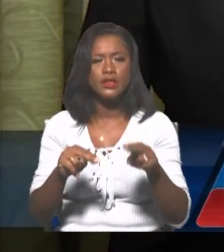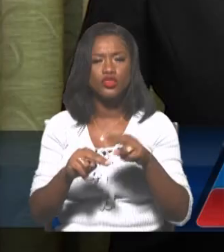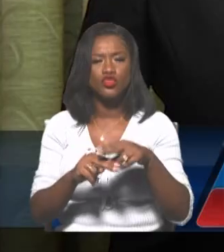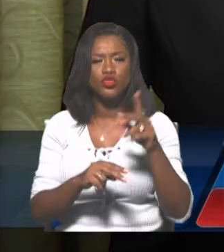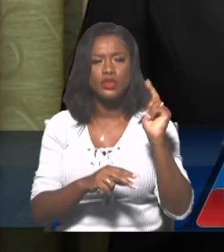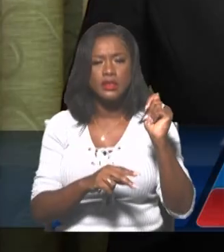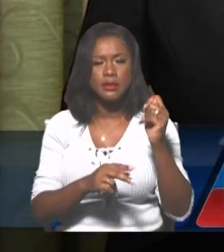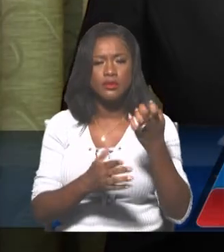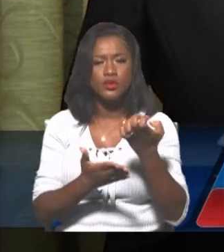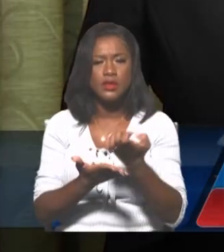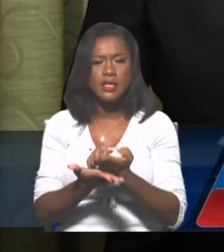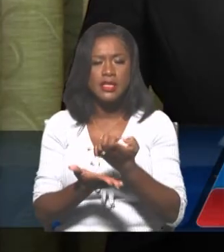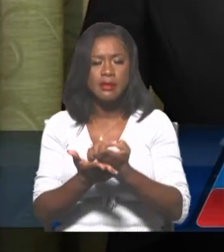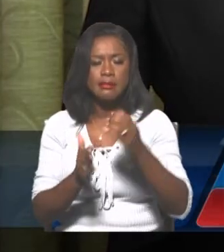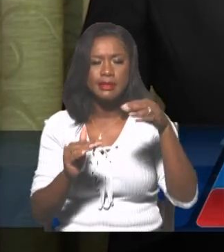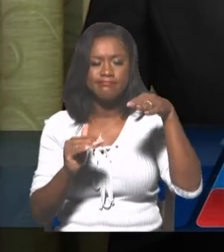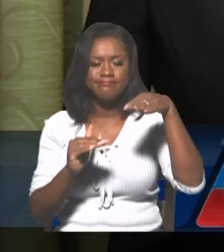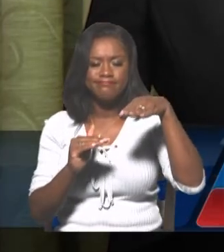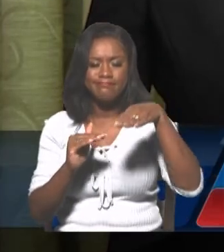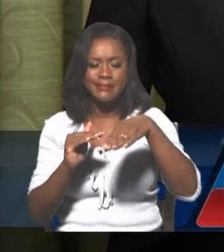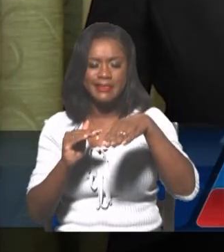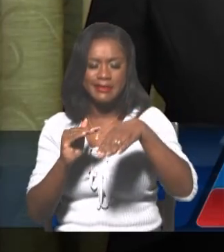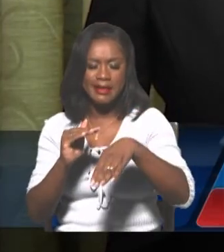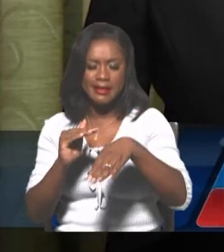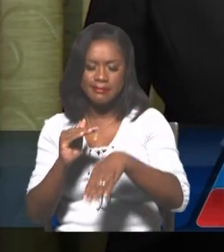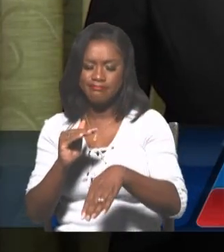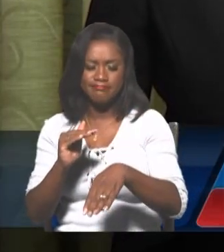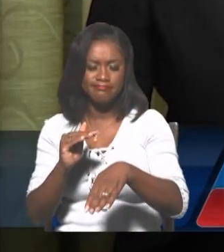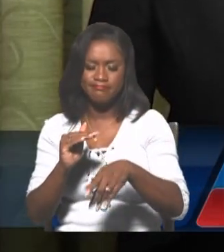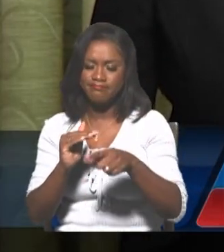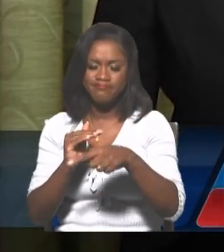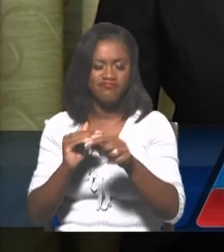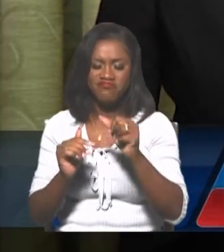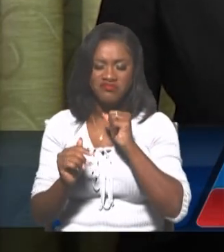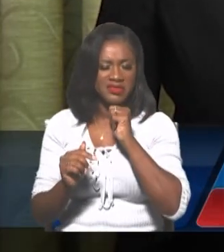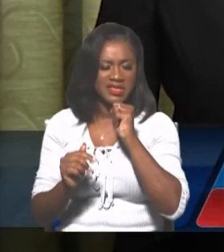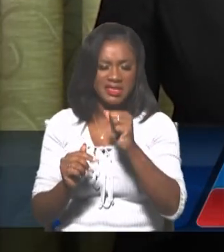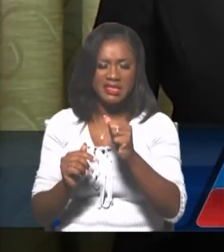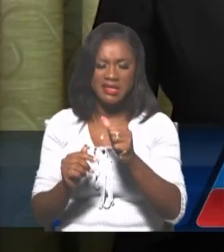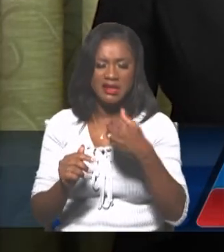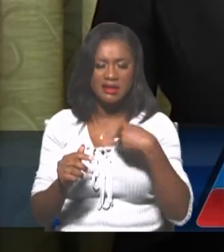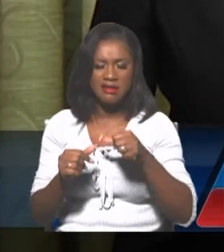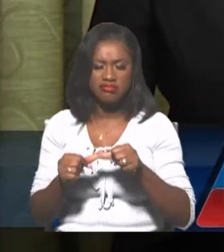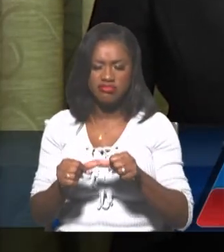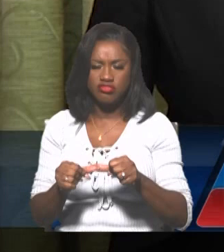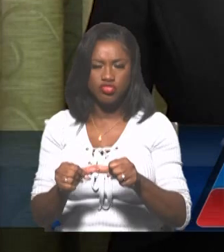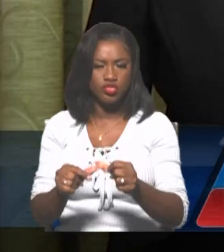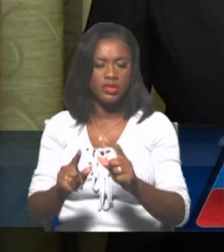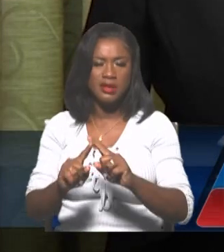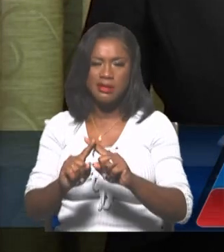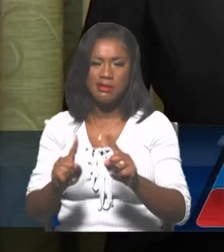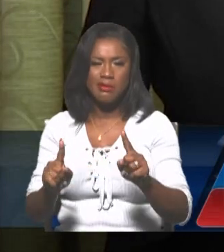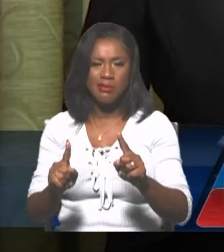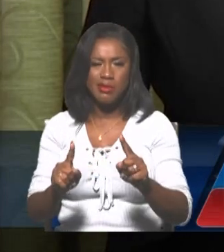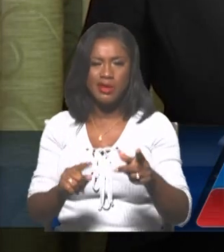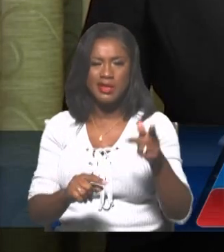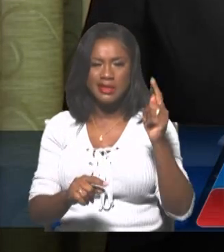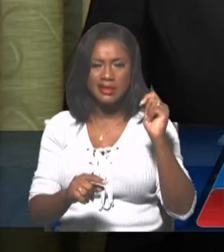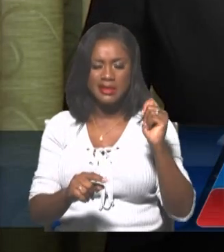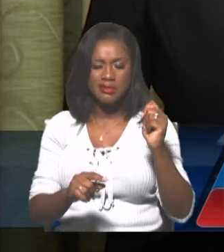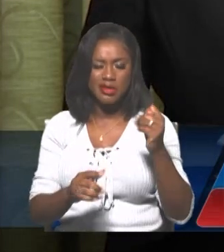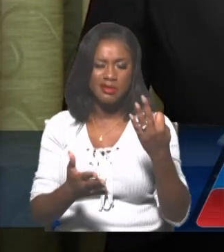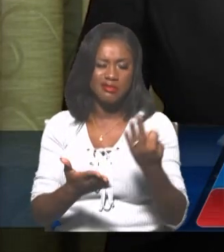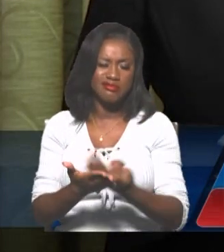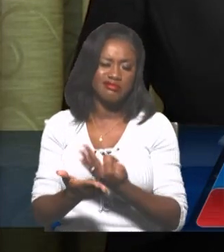Tobago's economic decline. They have not anchored stability, but have anchored our island in